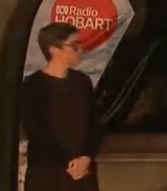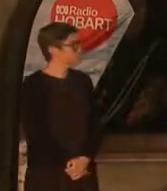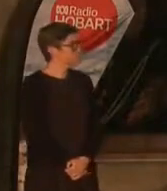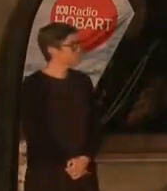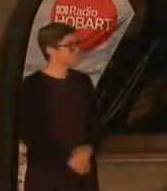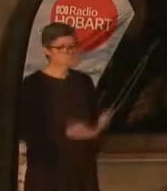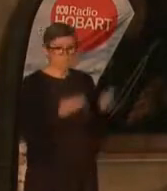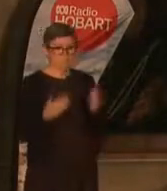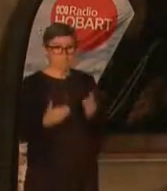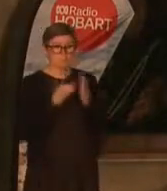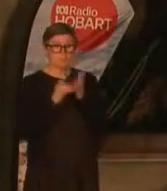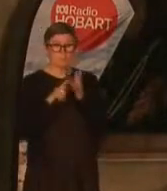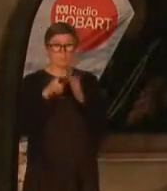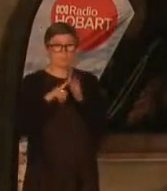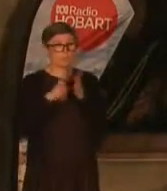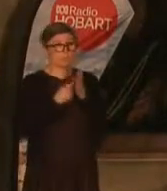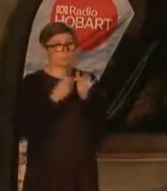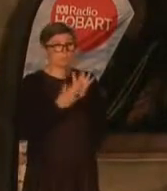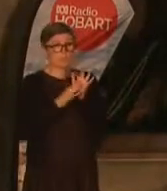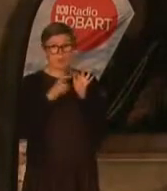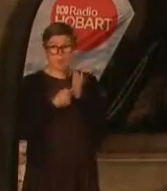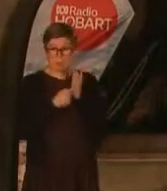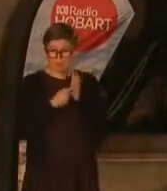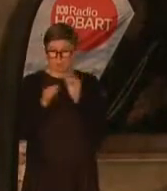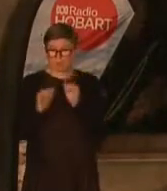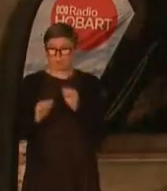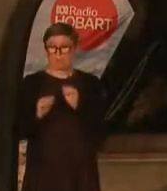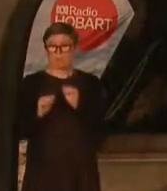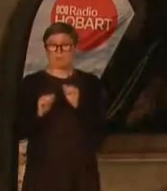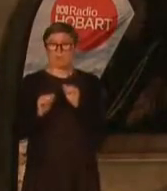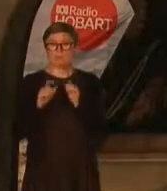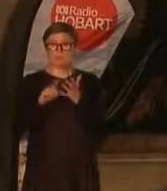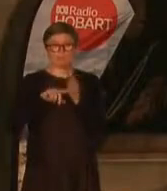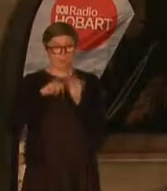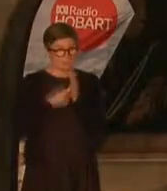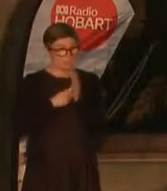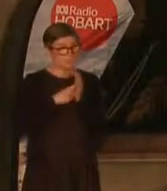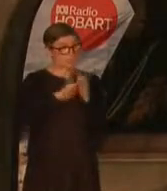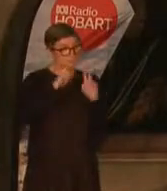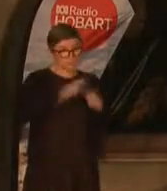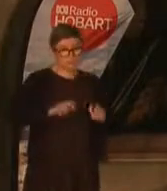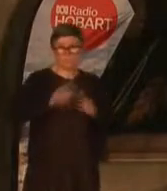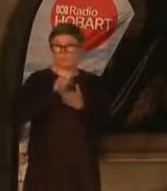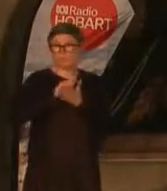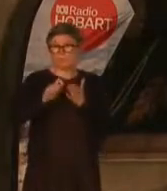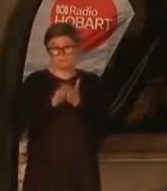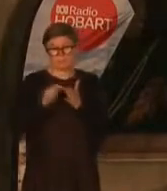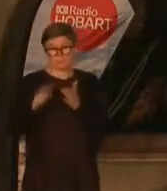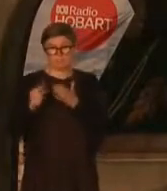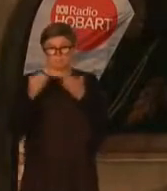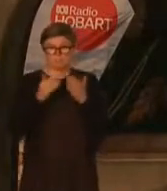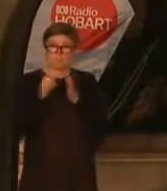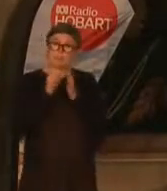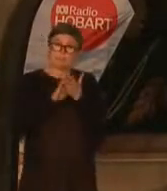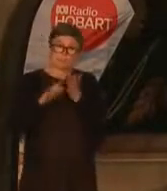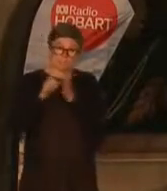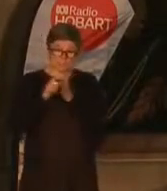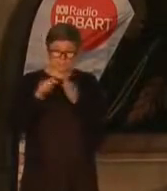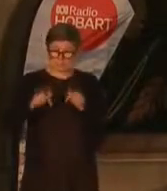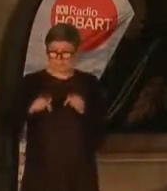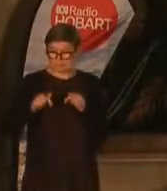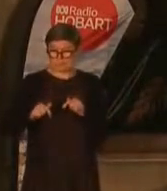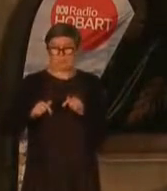And Zoe Rimmer is a Pakana curator, researcher and writer. Her PhD candidature at UTAS follows on from